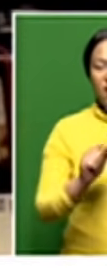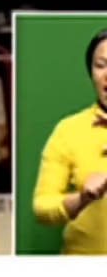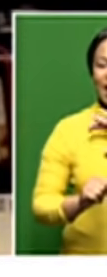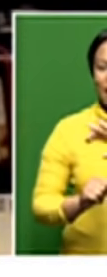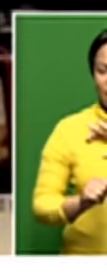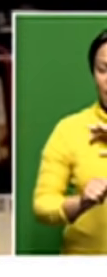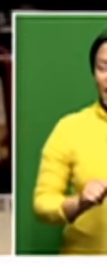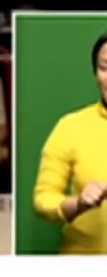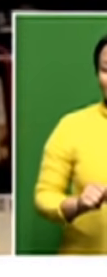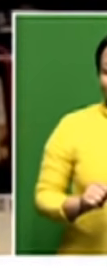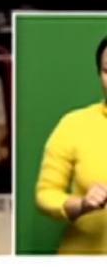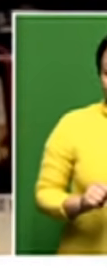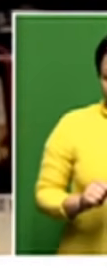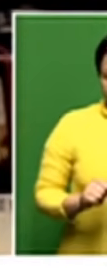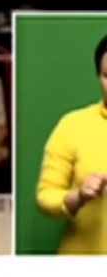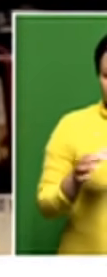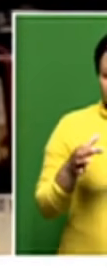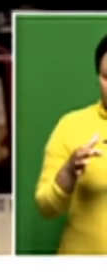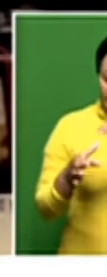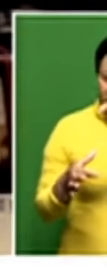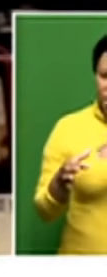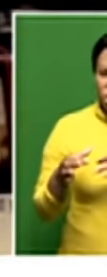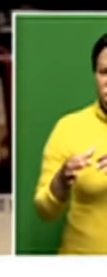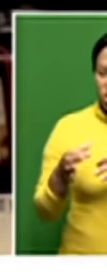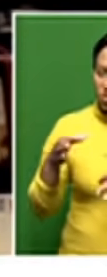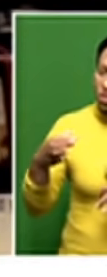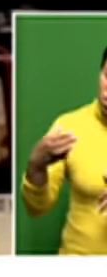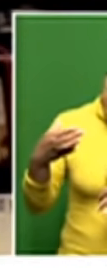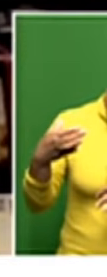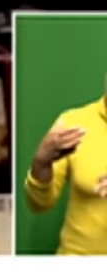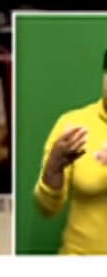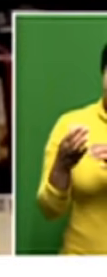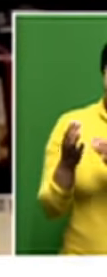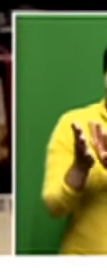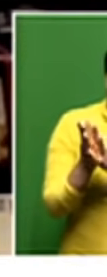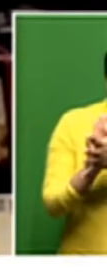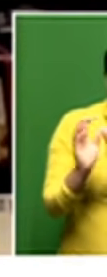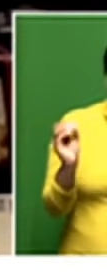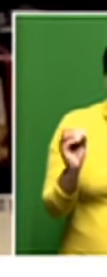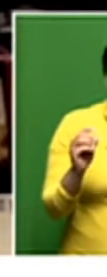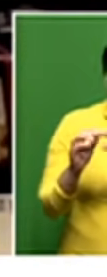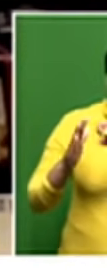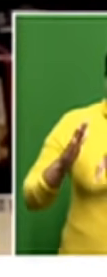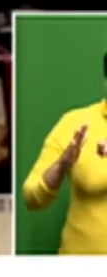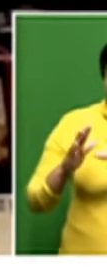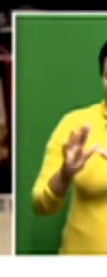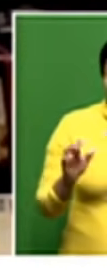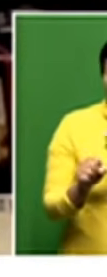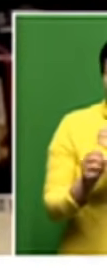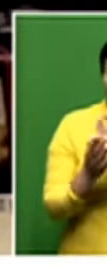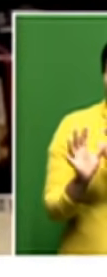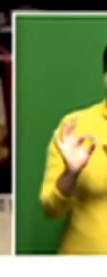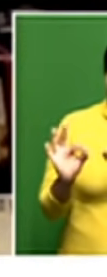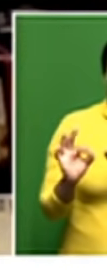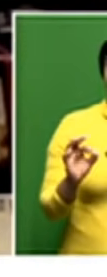say, check to see the packaging, make sure that there are no dented cans, make sure that there's no leaking cans, or make sure that that